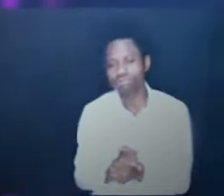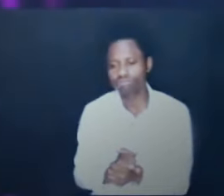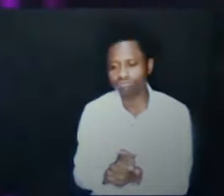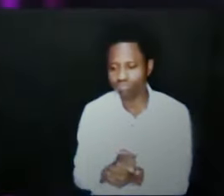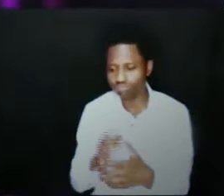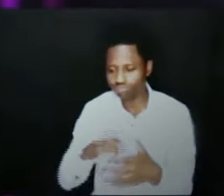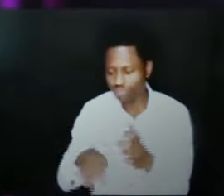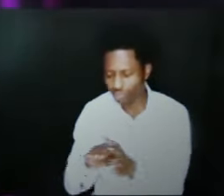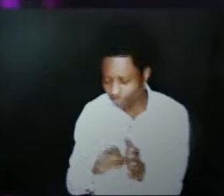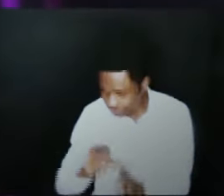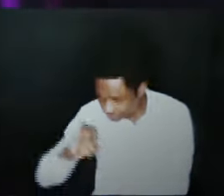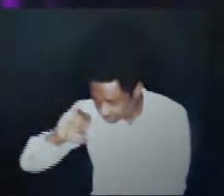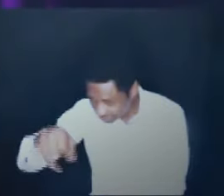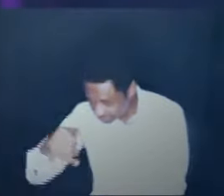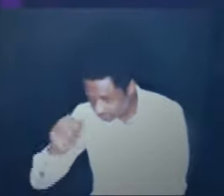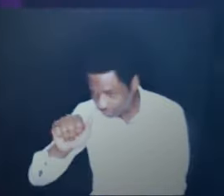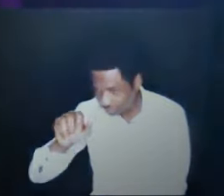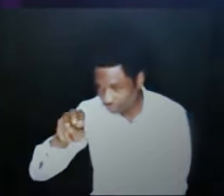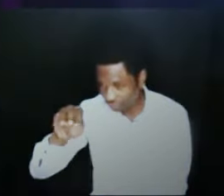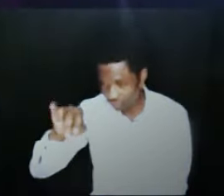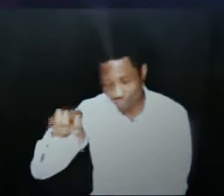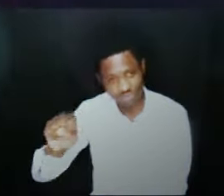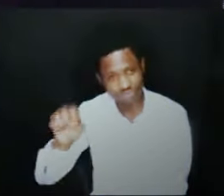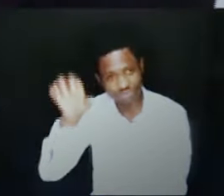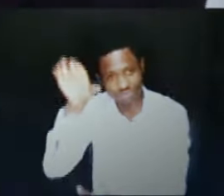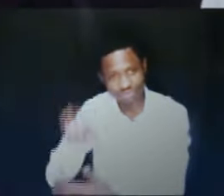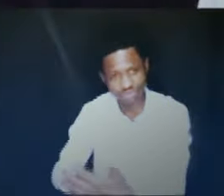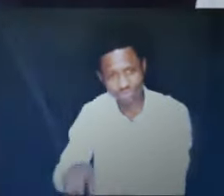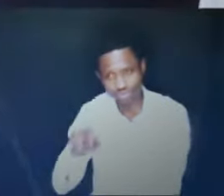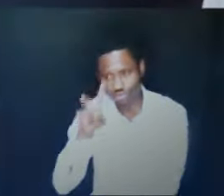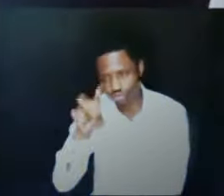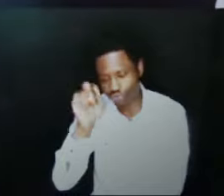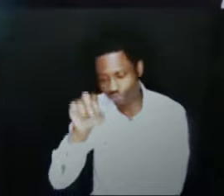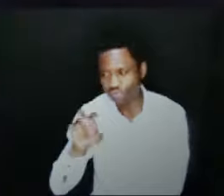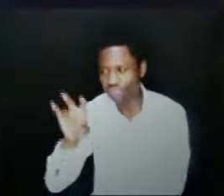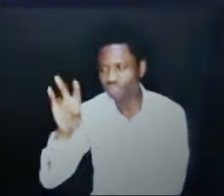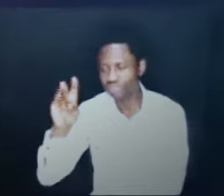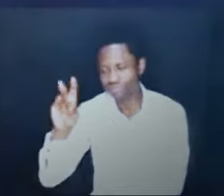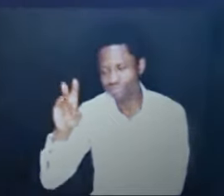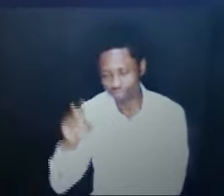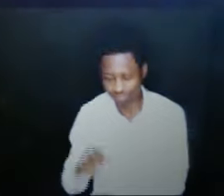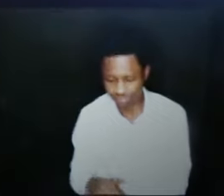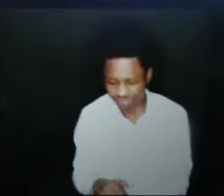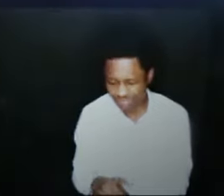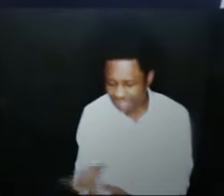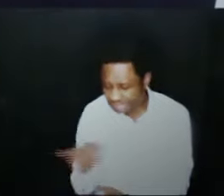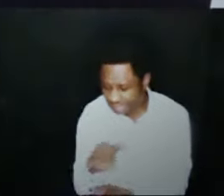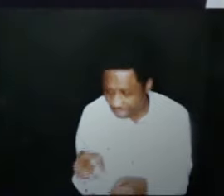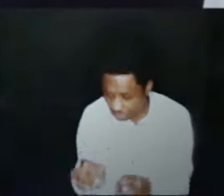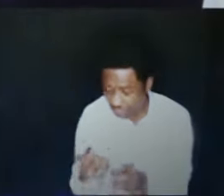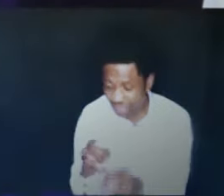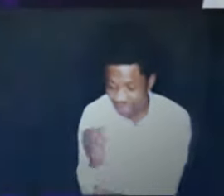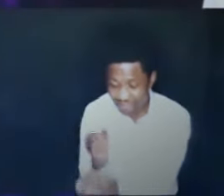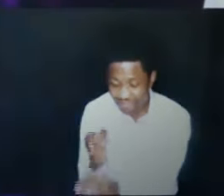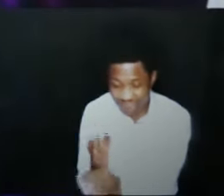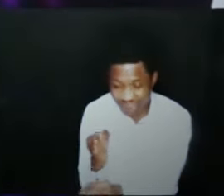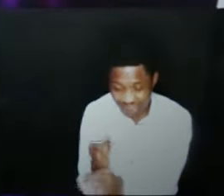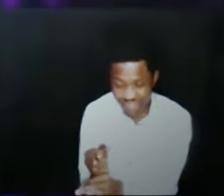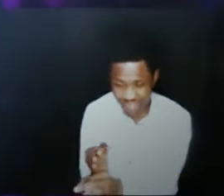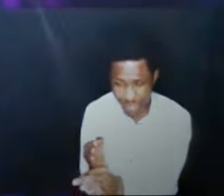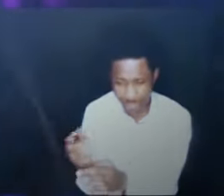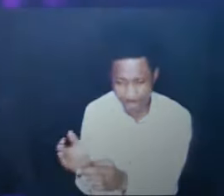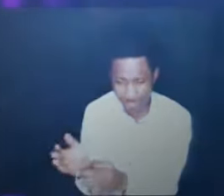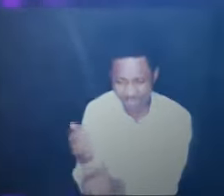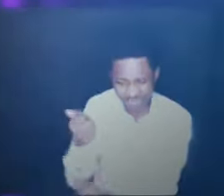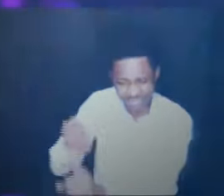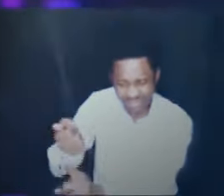2, verse 17. Now, in the same way, faith by itself, if it is not accompanied